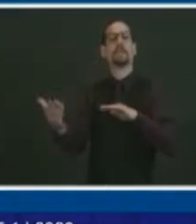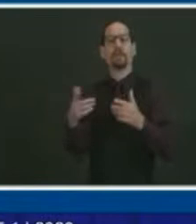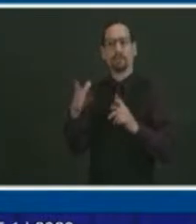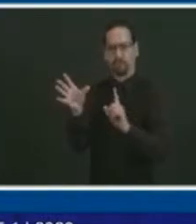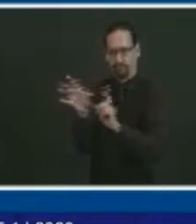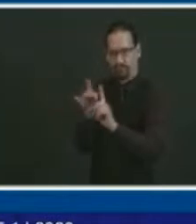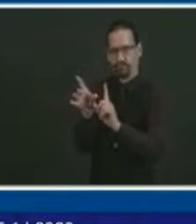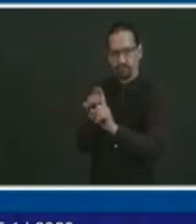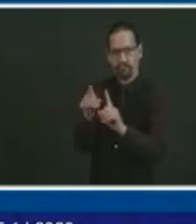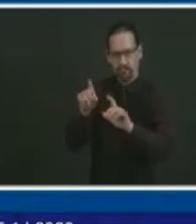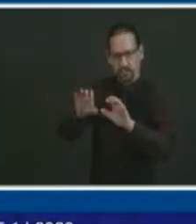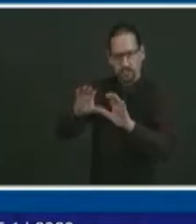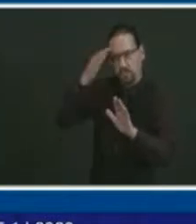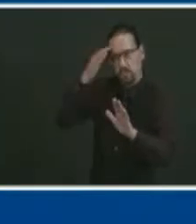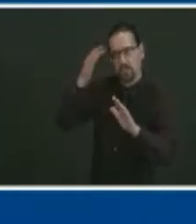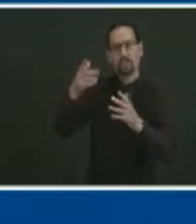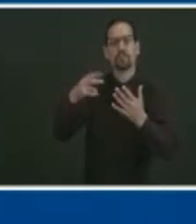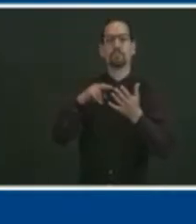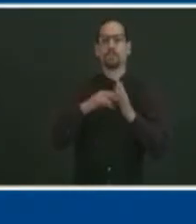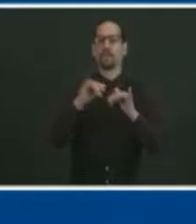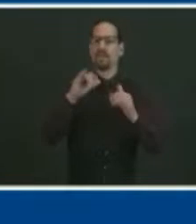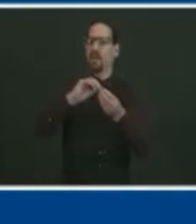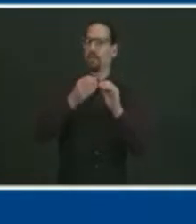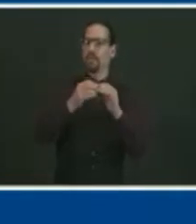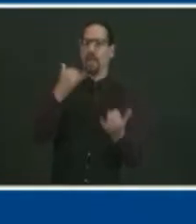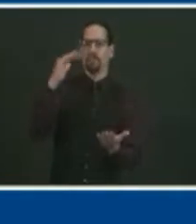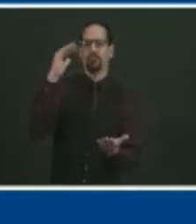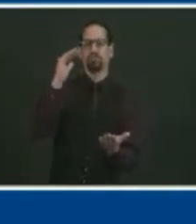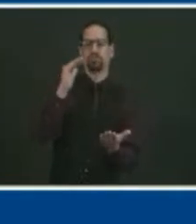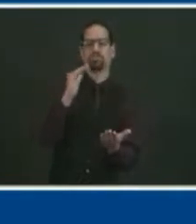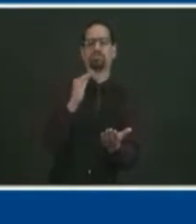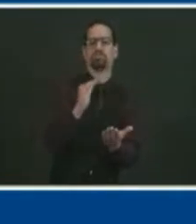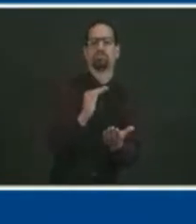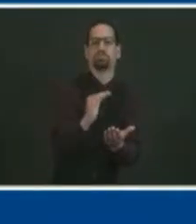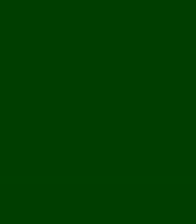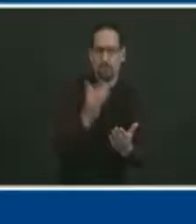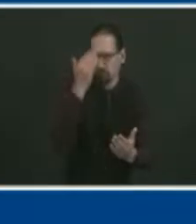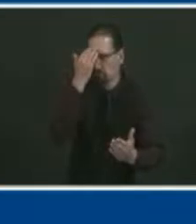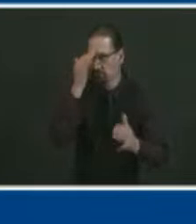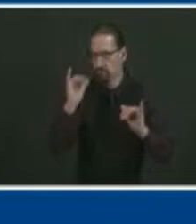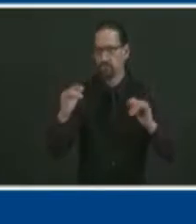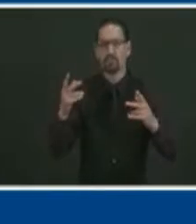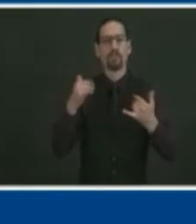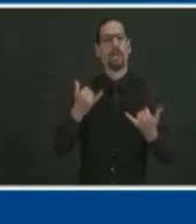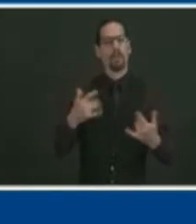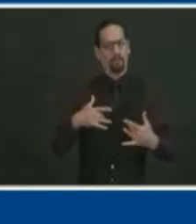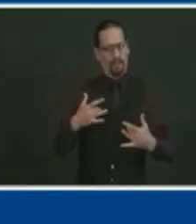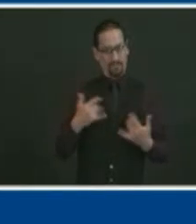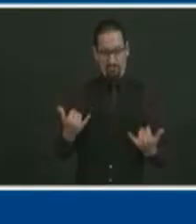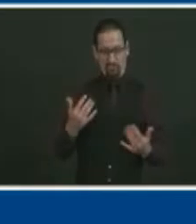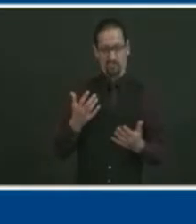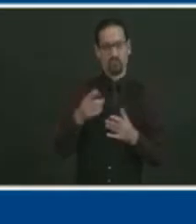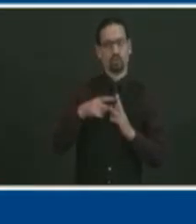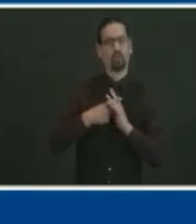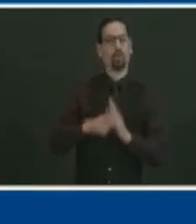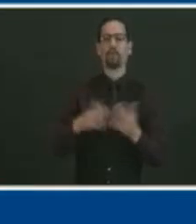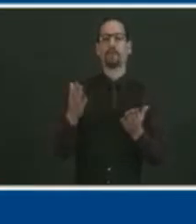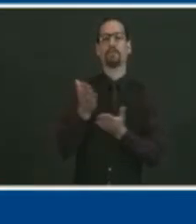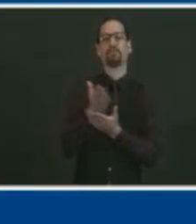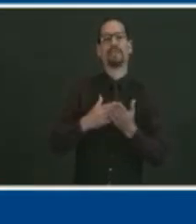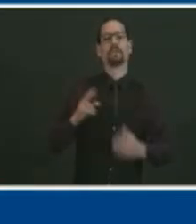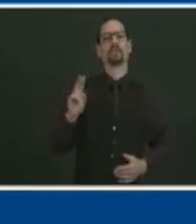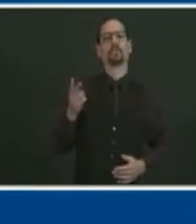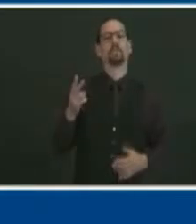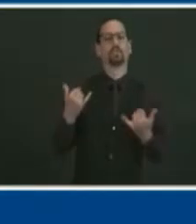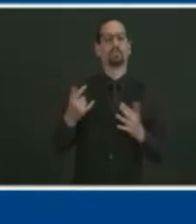very encouraging. And it should give you confidence that as today, when we begin our phase 2, we're going into phase 2